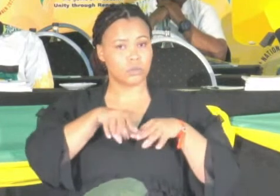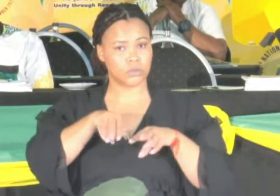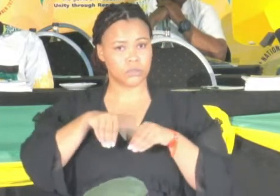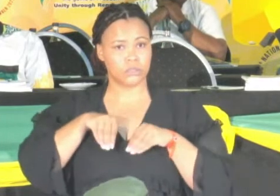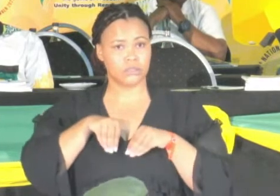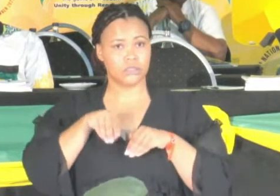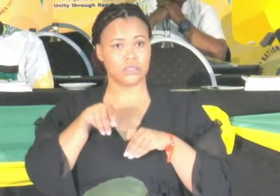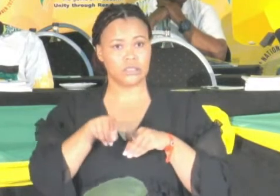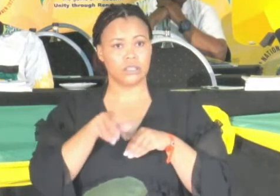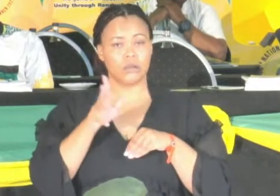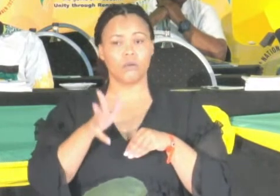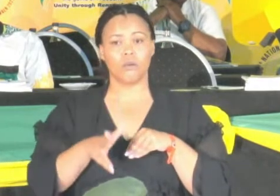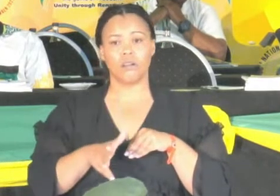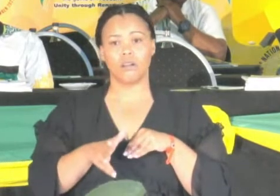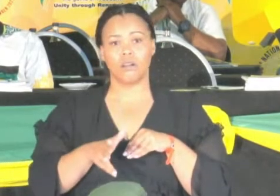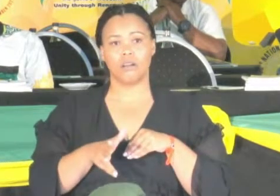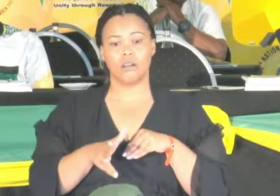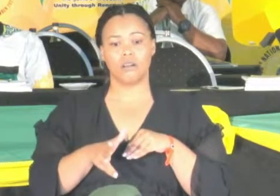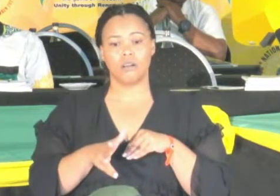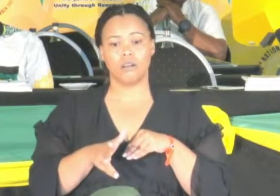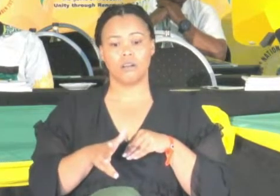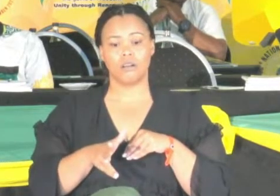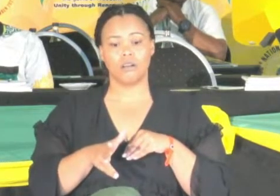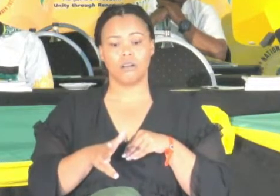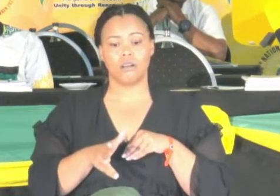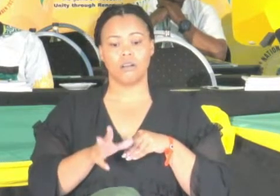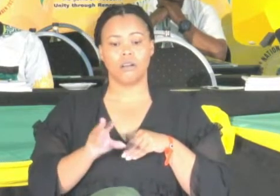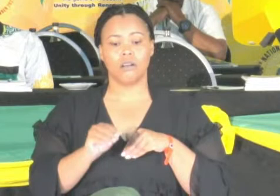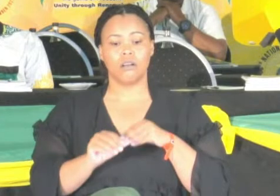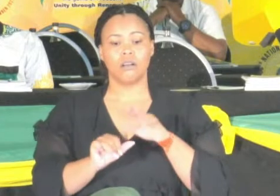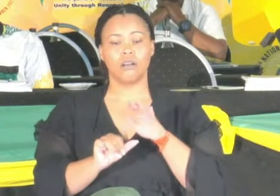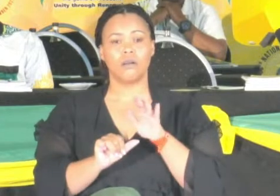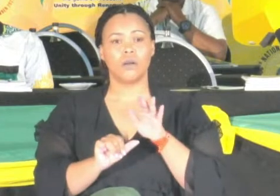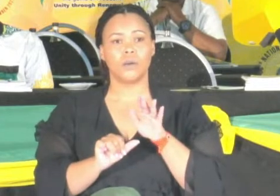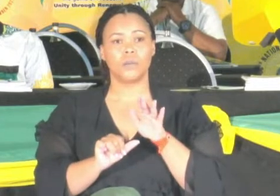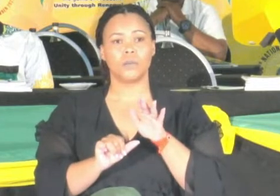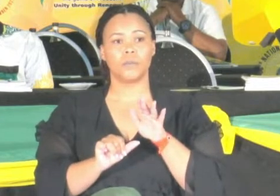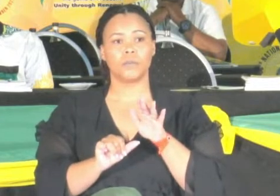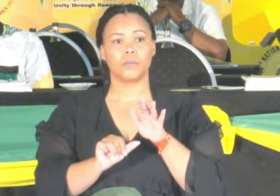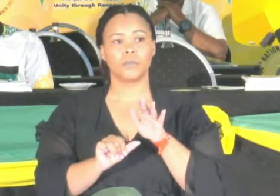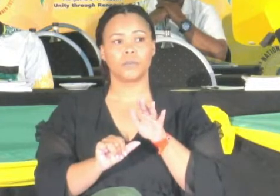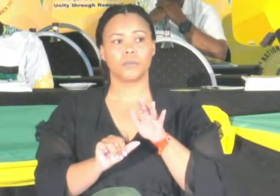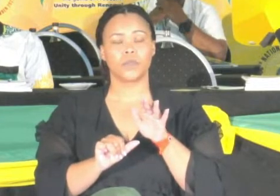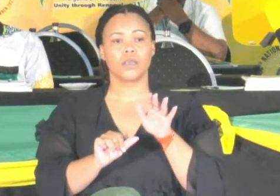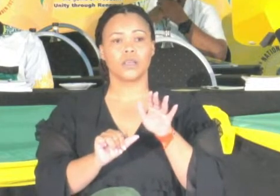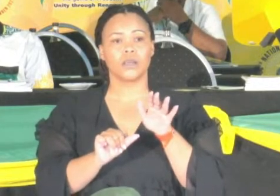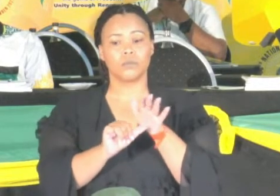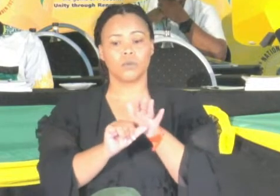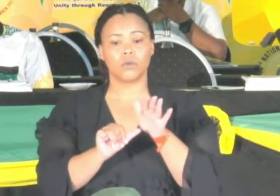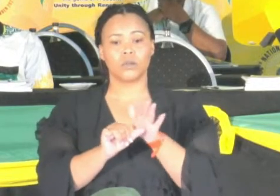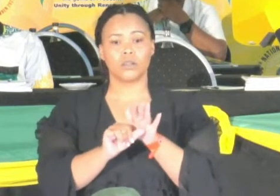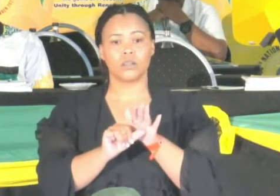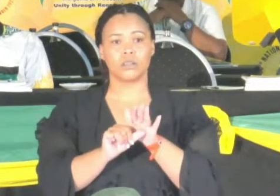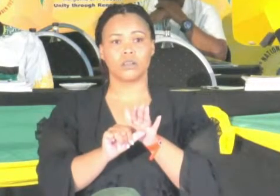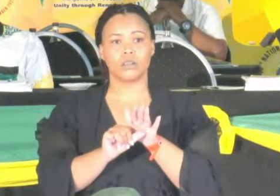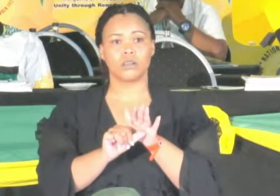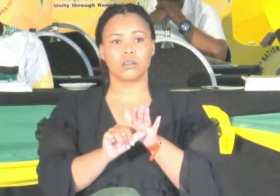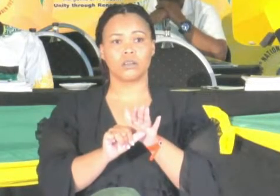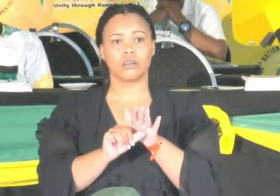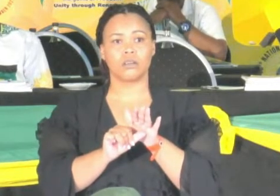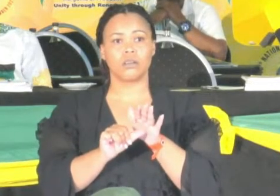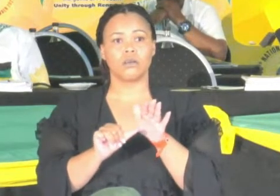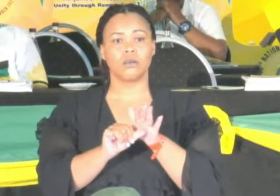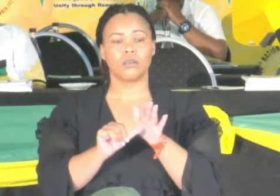will also have important implications for the direction of the National